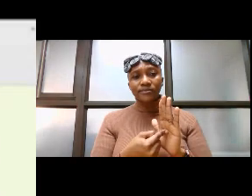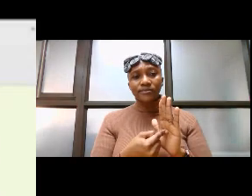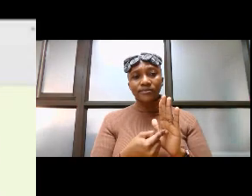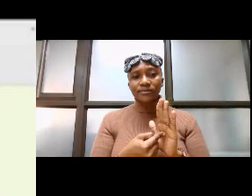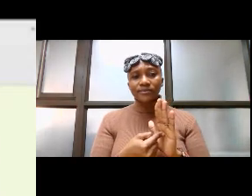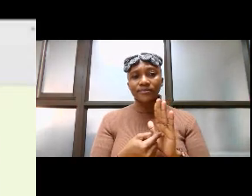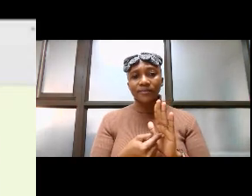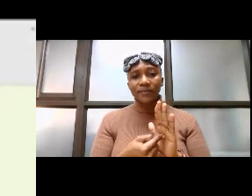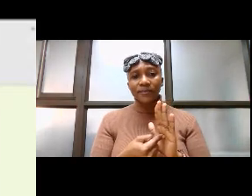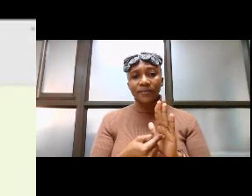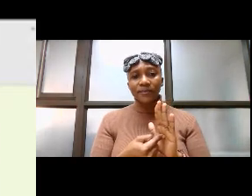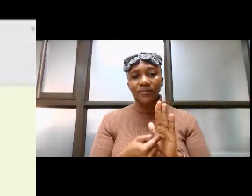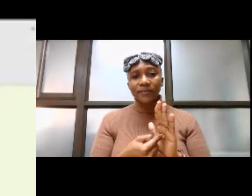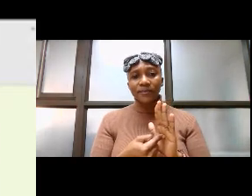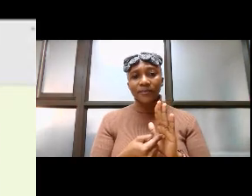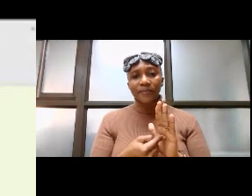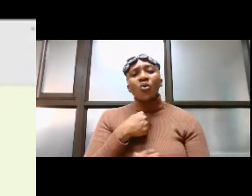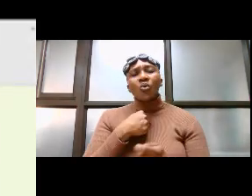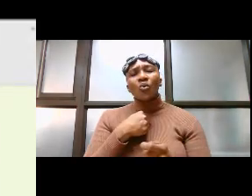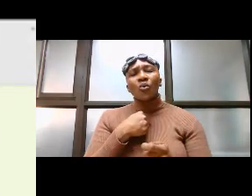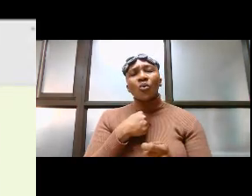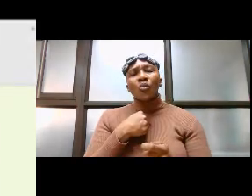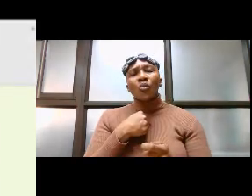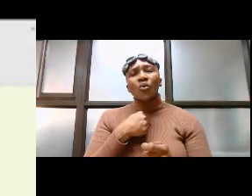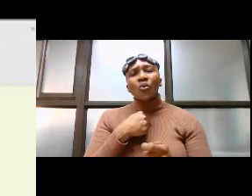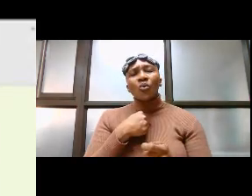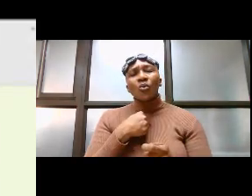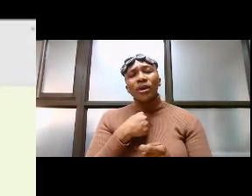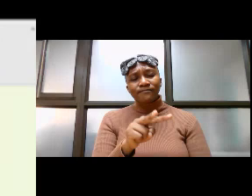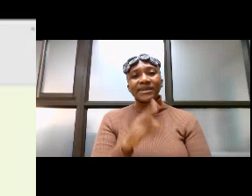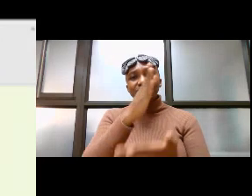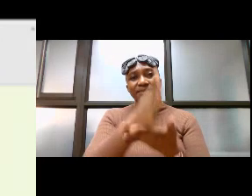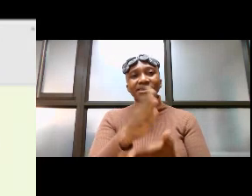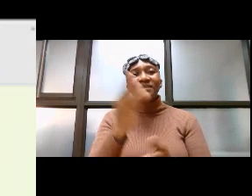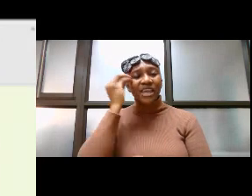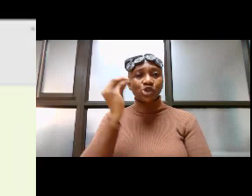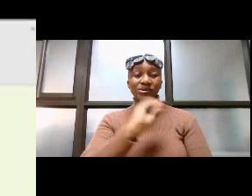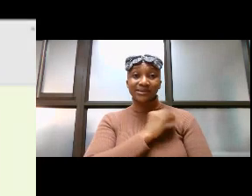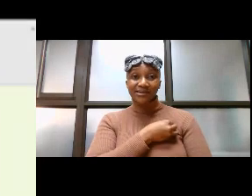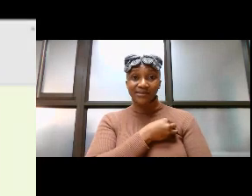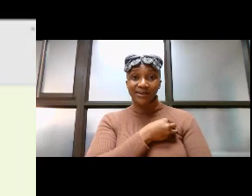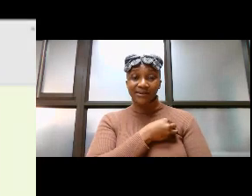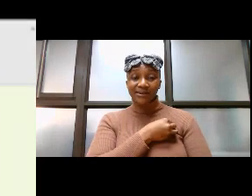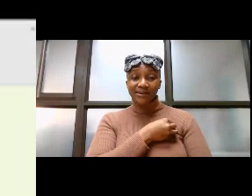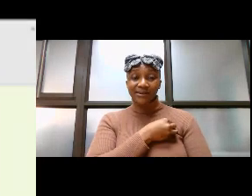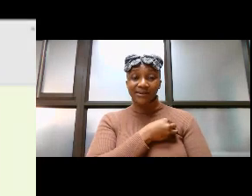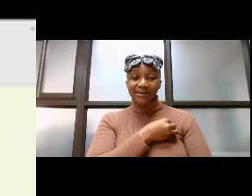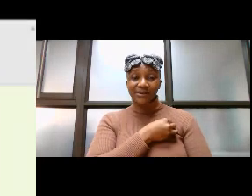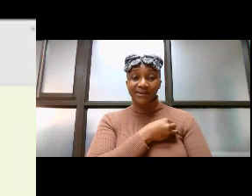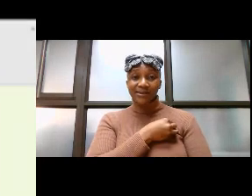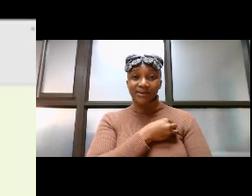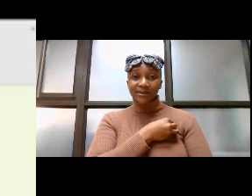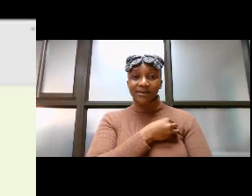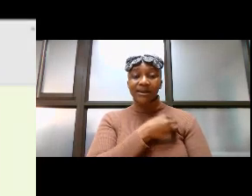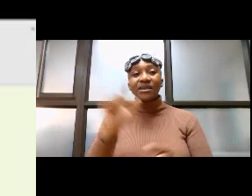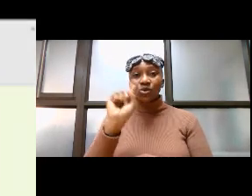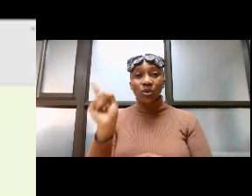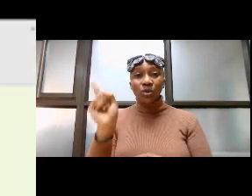When we turn to specific issues of disability, there is evidence that African